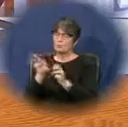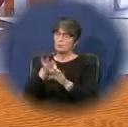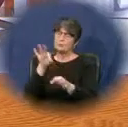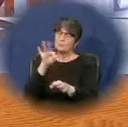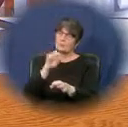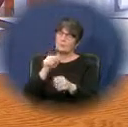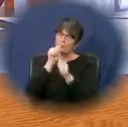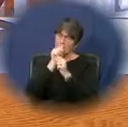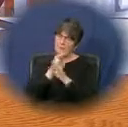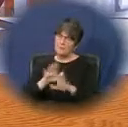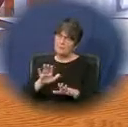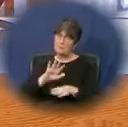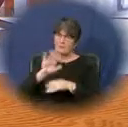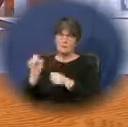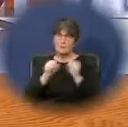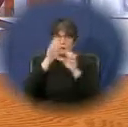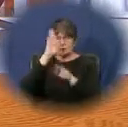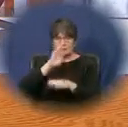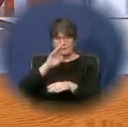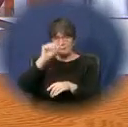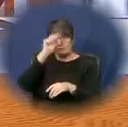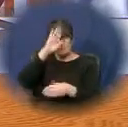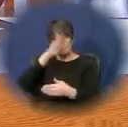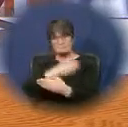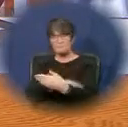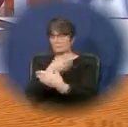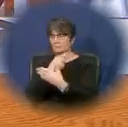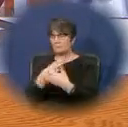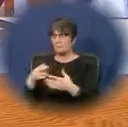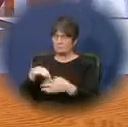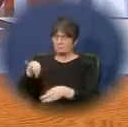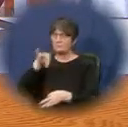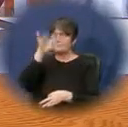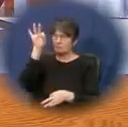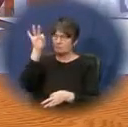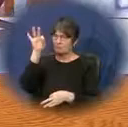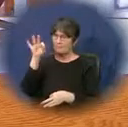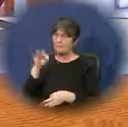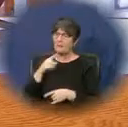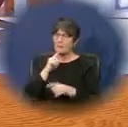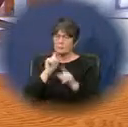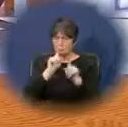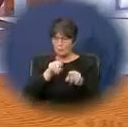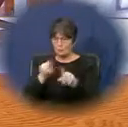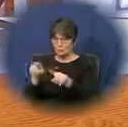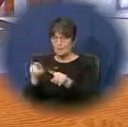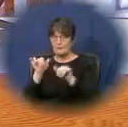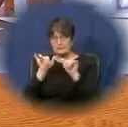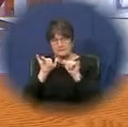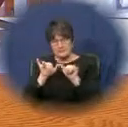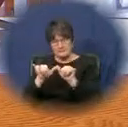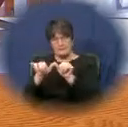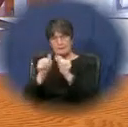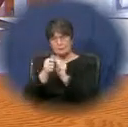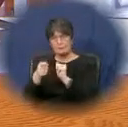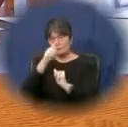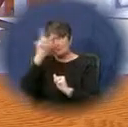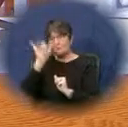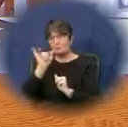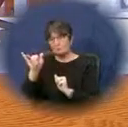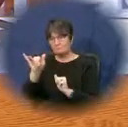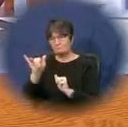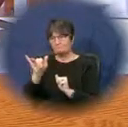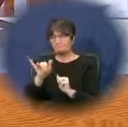spirit. May the blessing of Almighty God, the Father, the Son, and the Holy Spirit come upon you and remain with you forever.